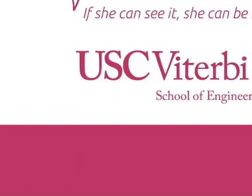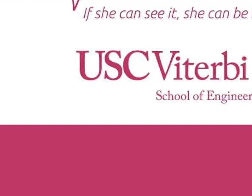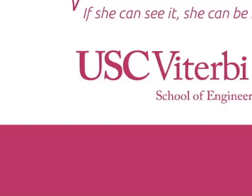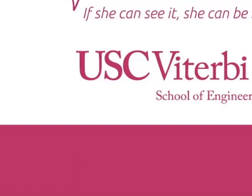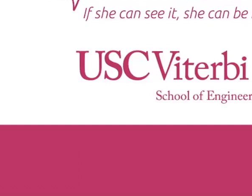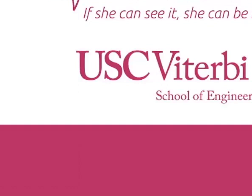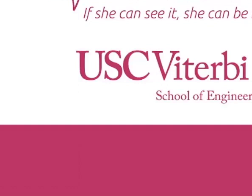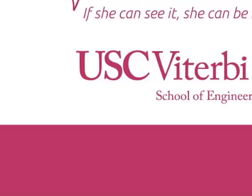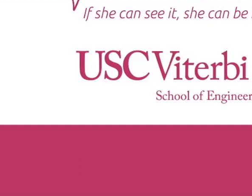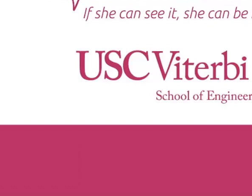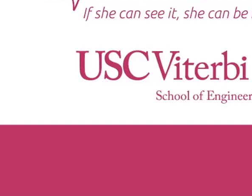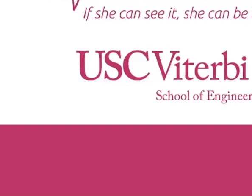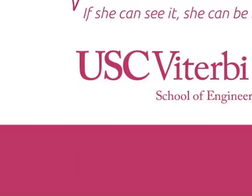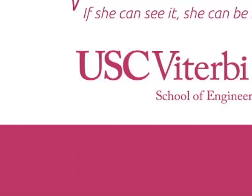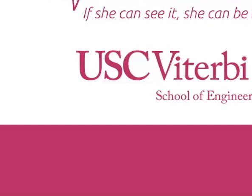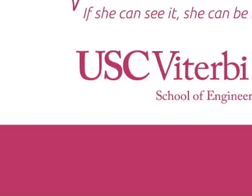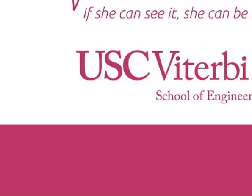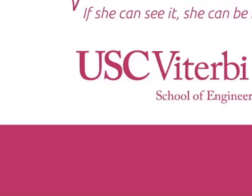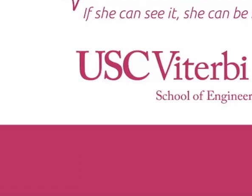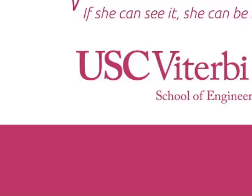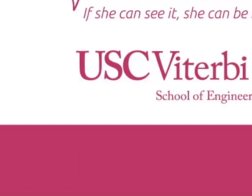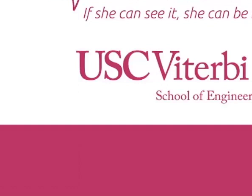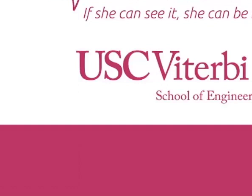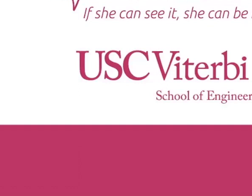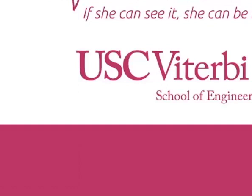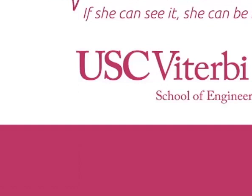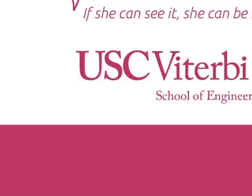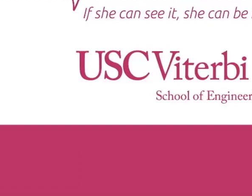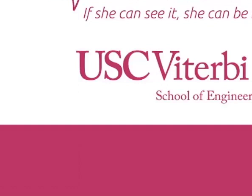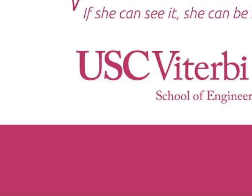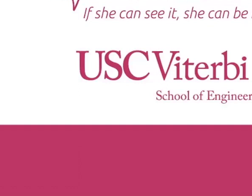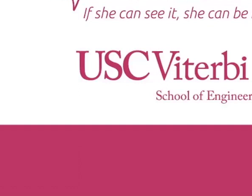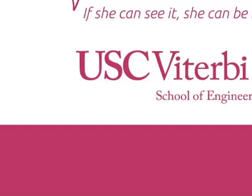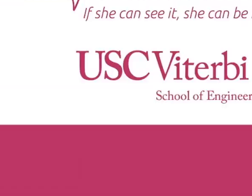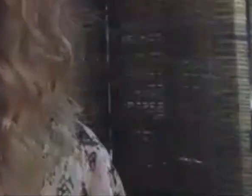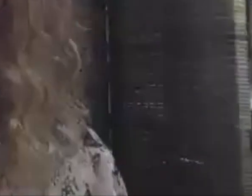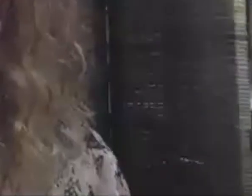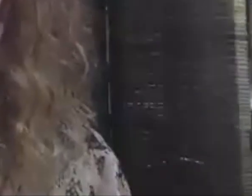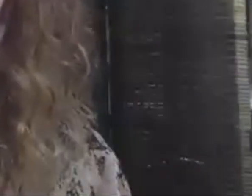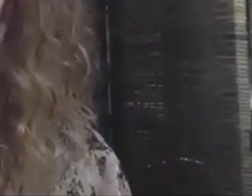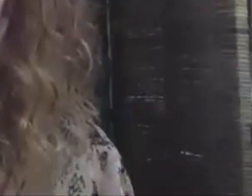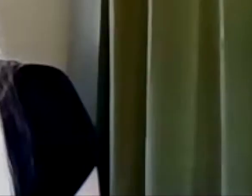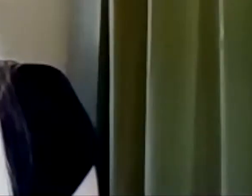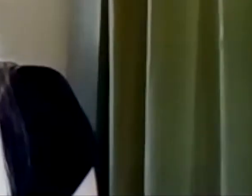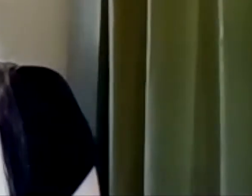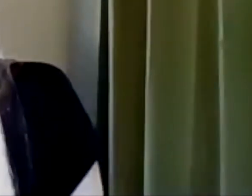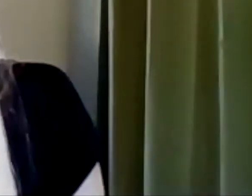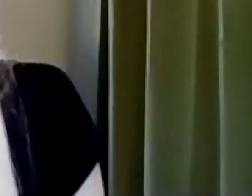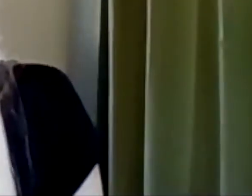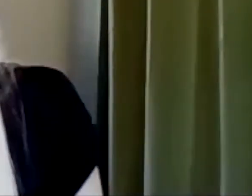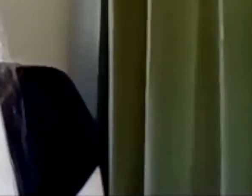with. I've had the pleasure of traveling all over the world with her. So take it away, Caroline. Thank you,